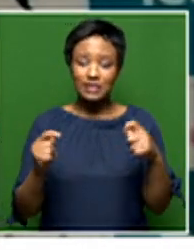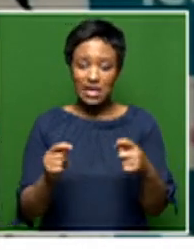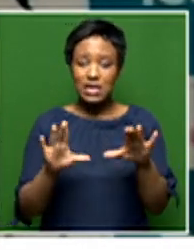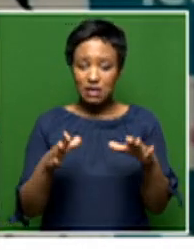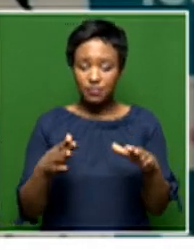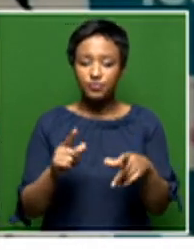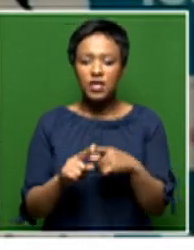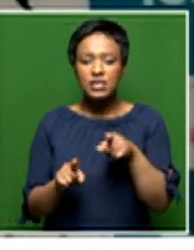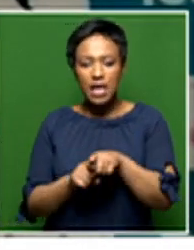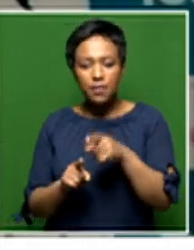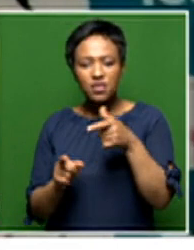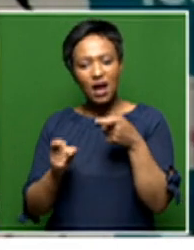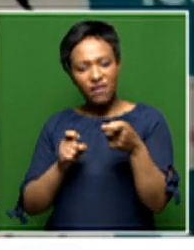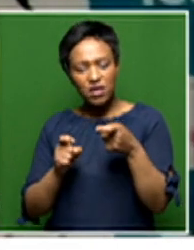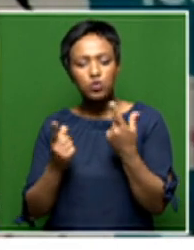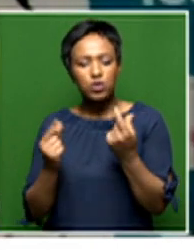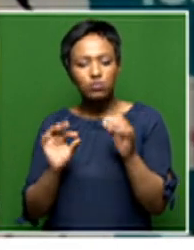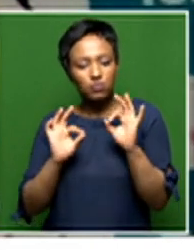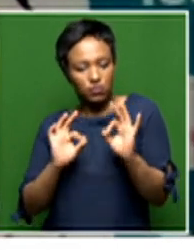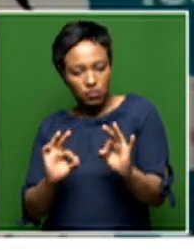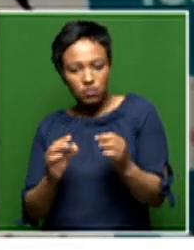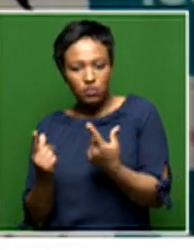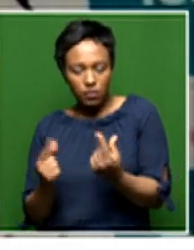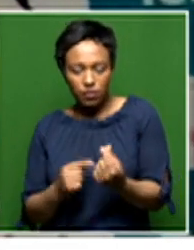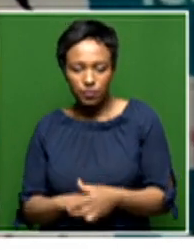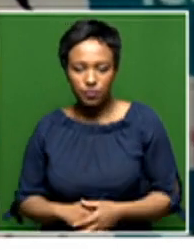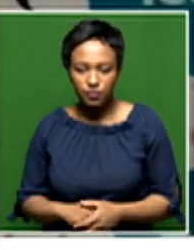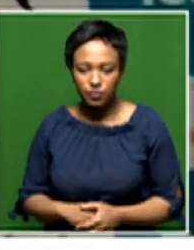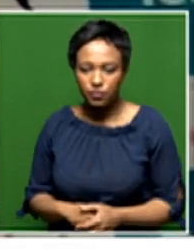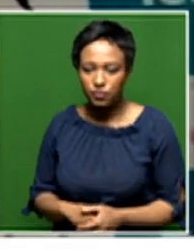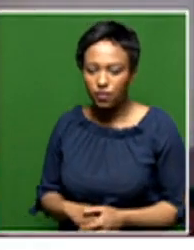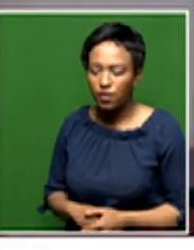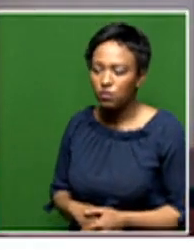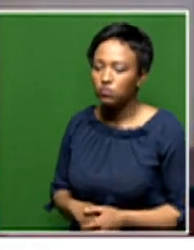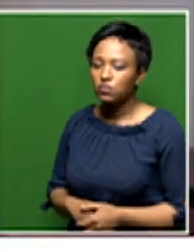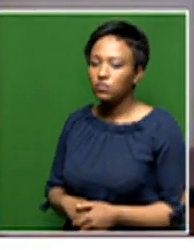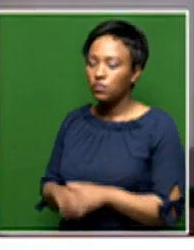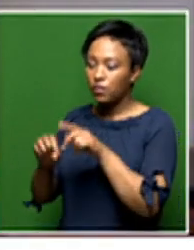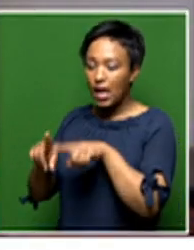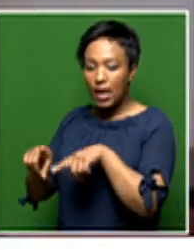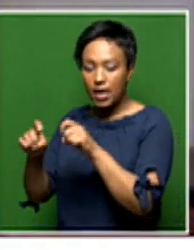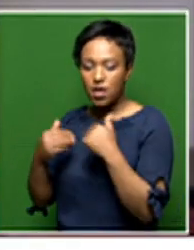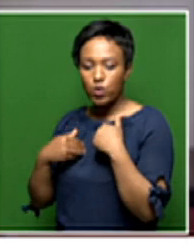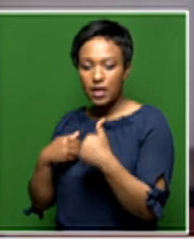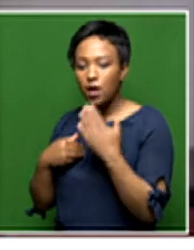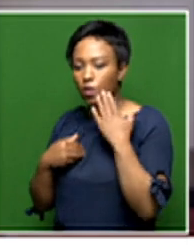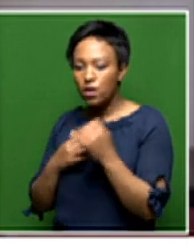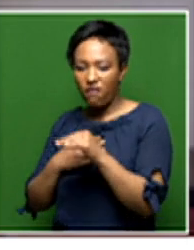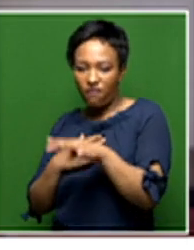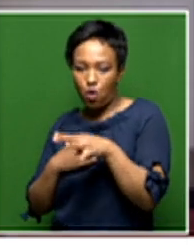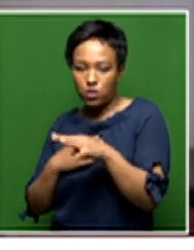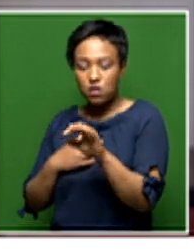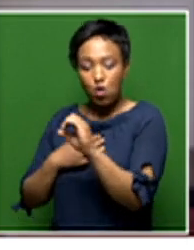mean, we are getting there and we're doing exactly what needs to be done. The league is going to be starting on the 14th